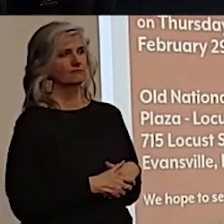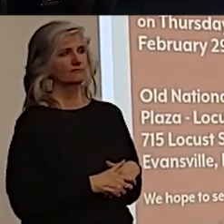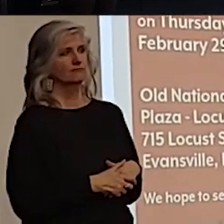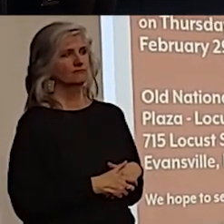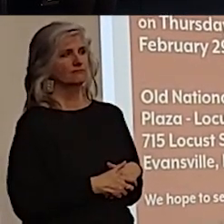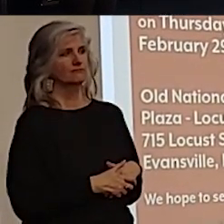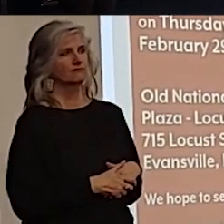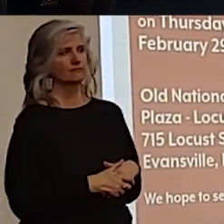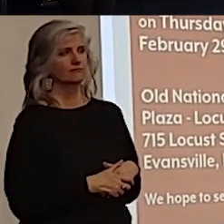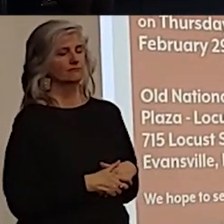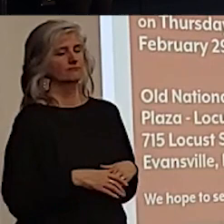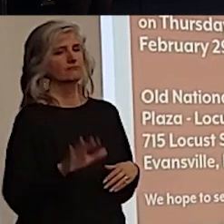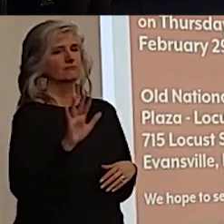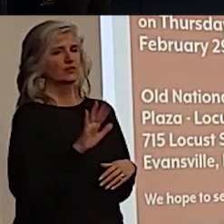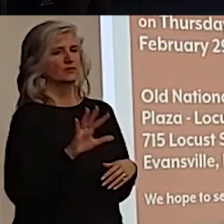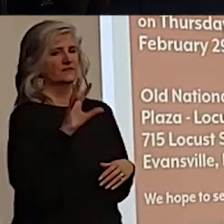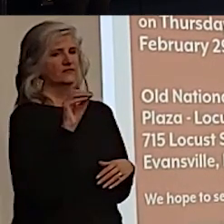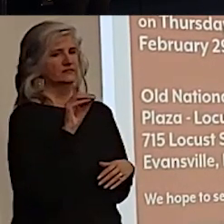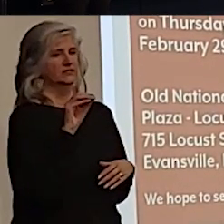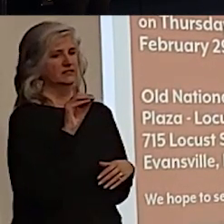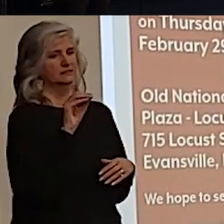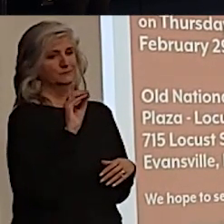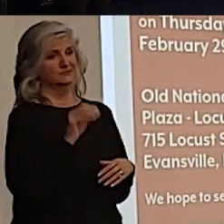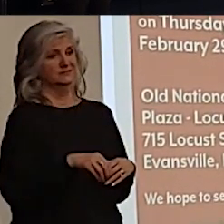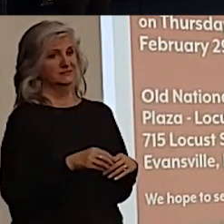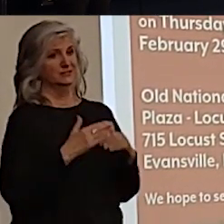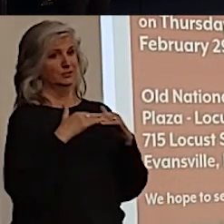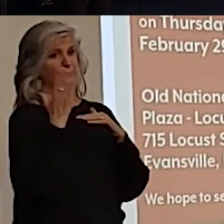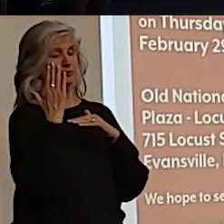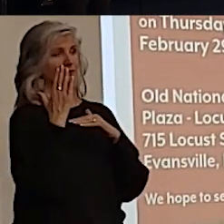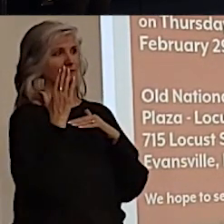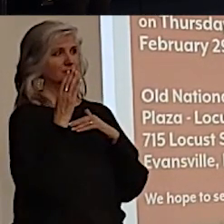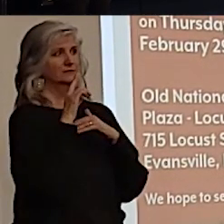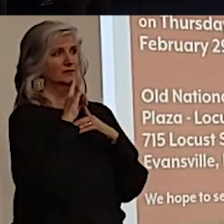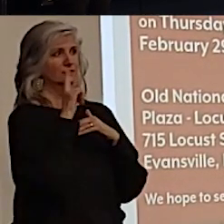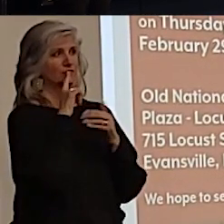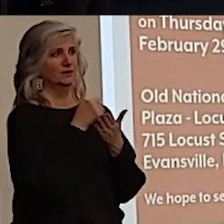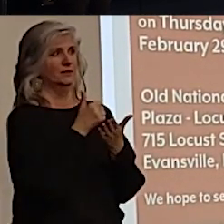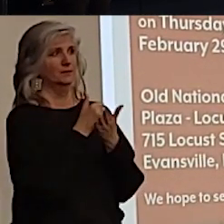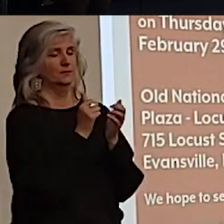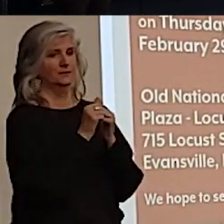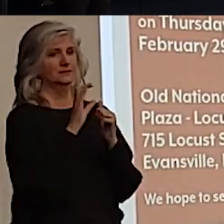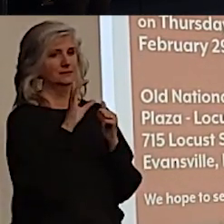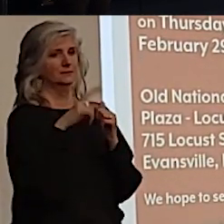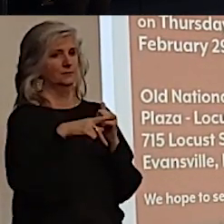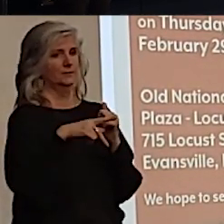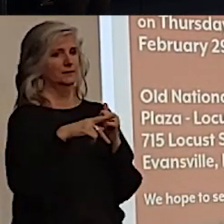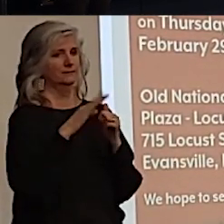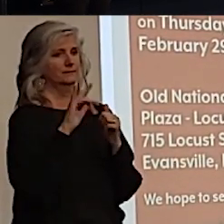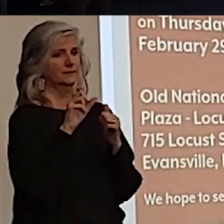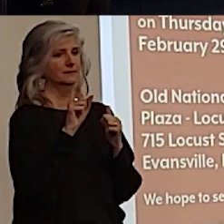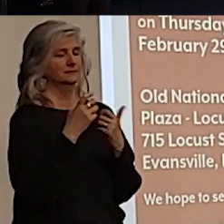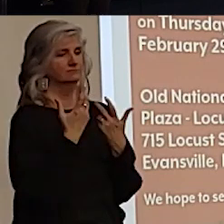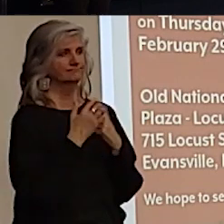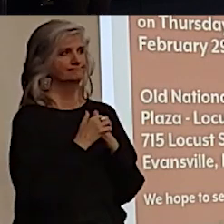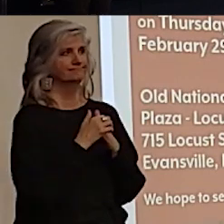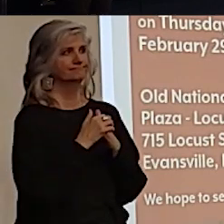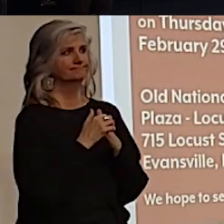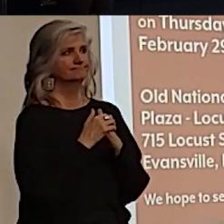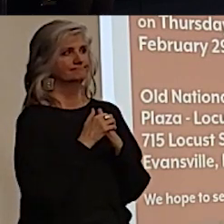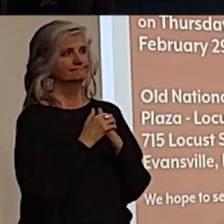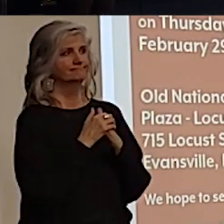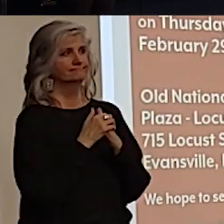roughly 50% or more are for help with CenterPoint bills. The